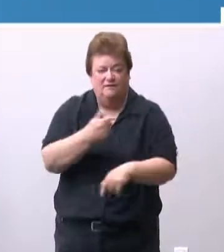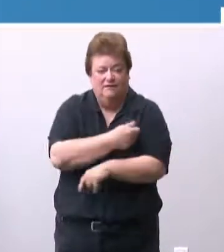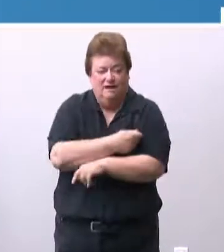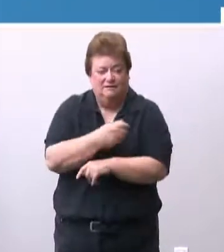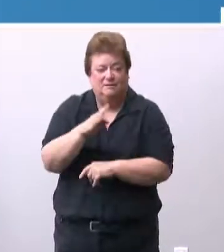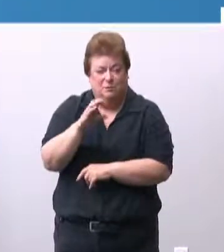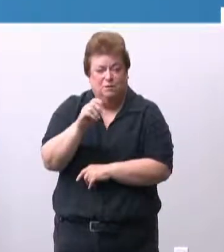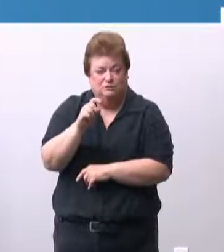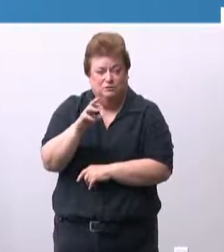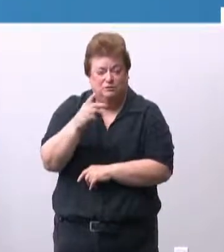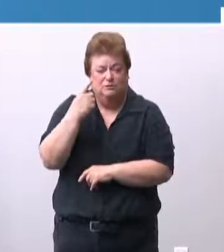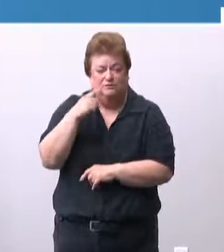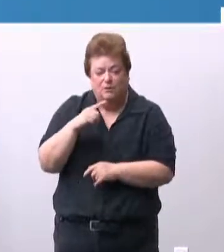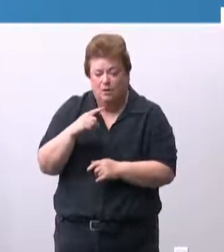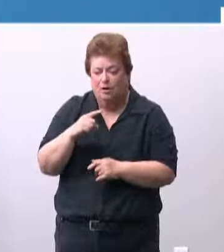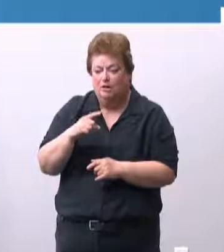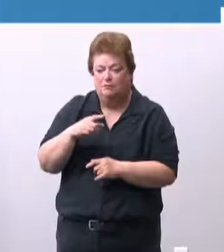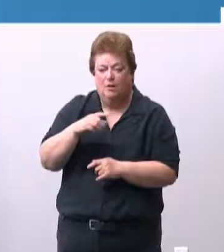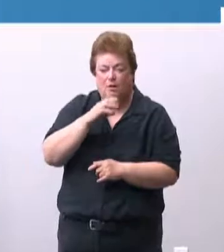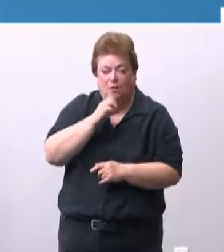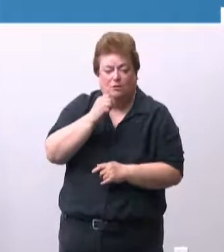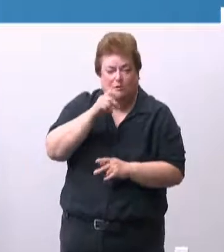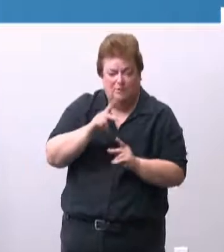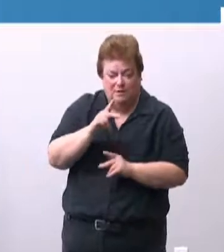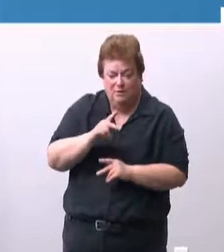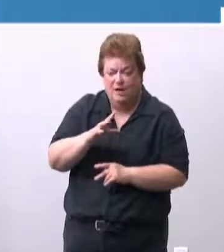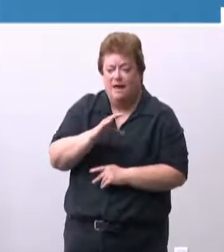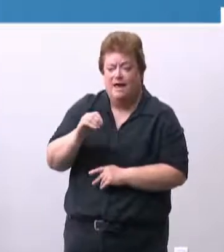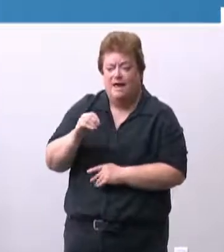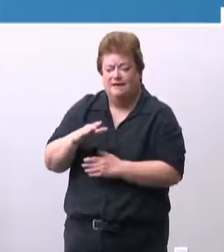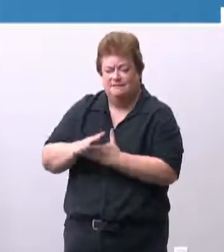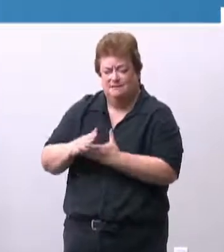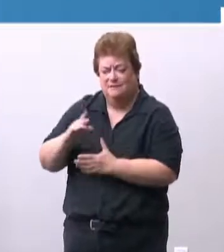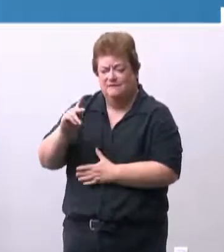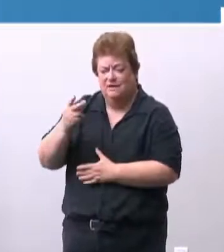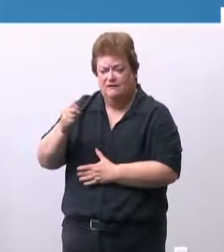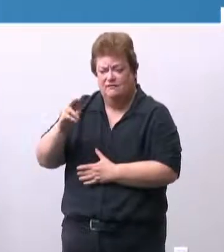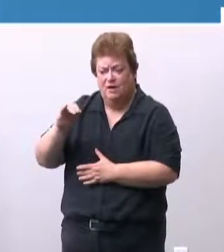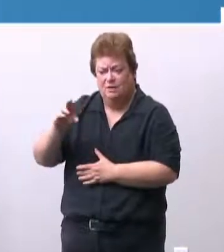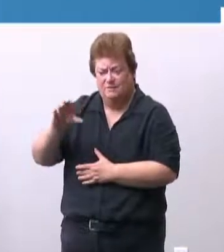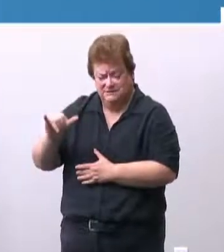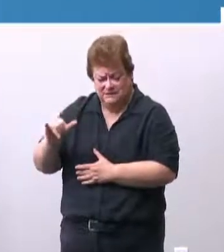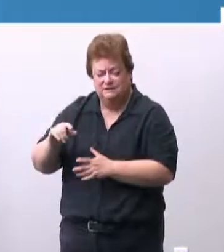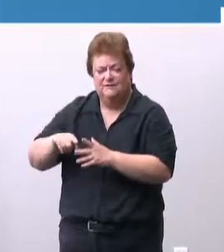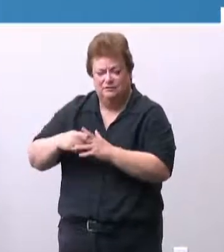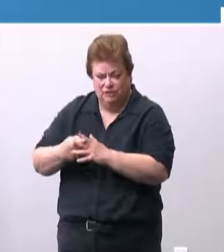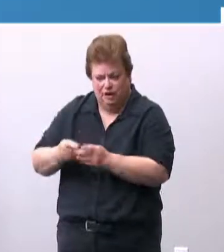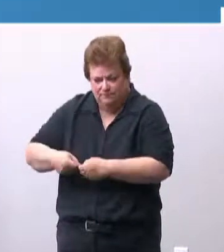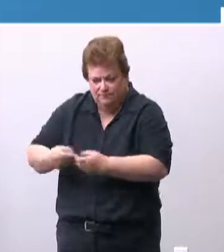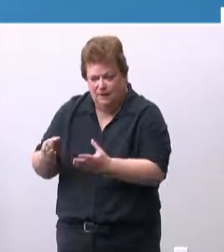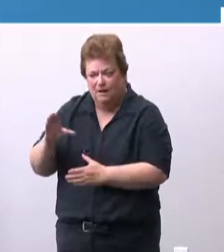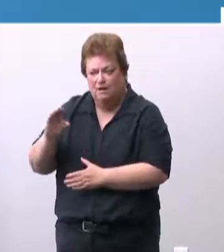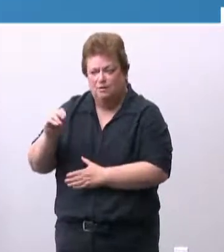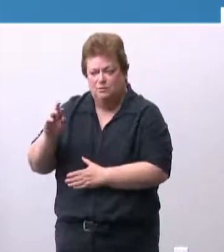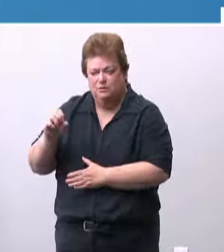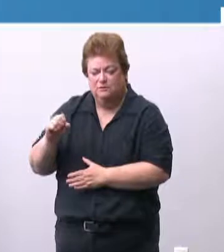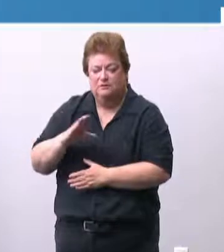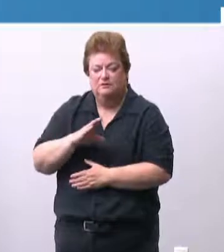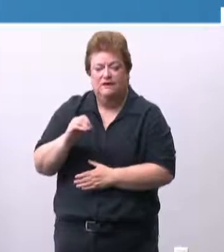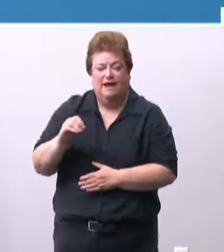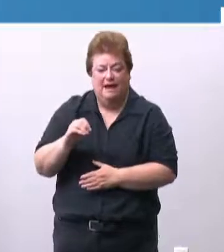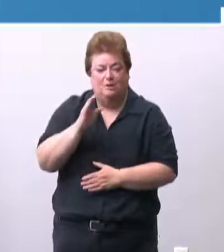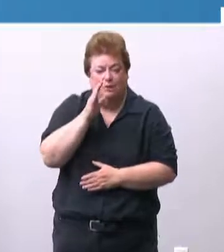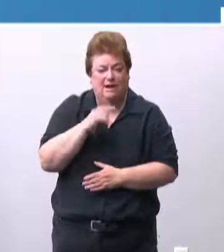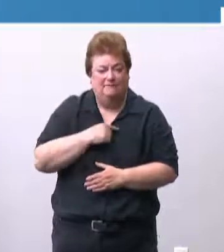Several local pharmacies started offering boosters this weekend, and the Lincoln-Lancaster County Health Department will hold its first booster clinic